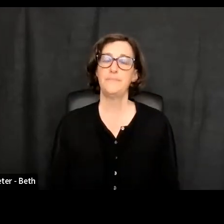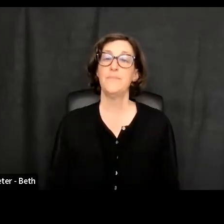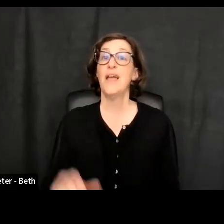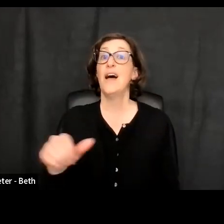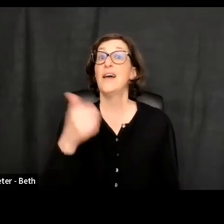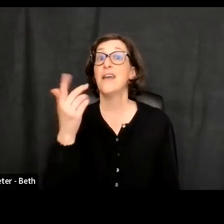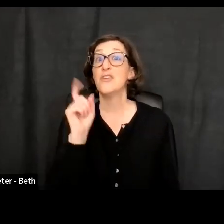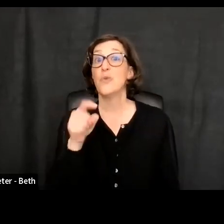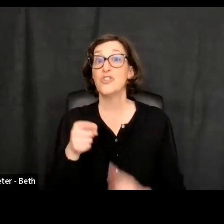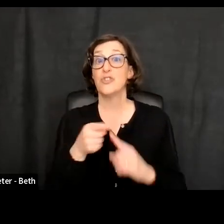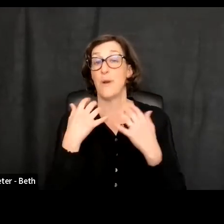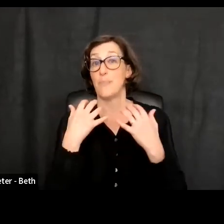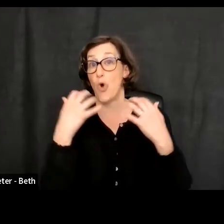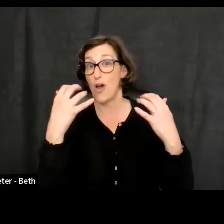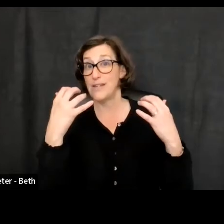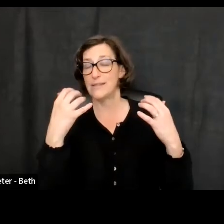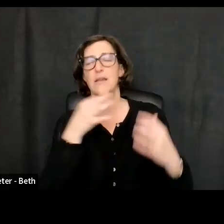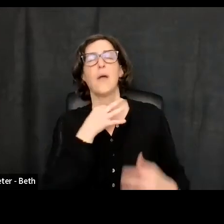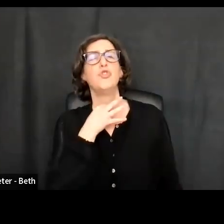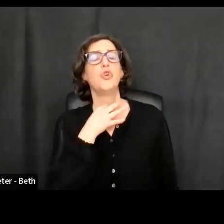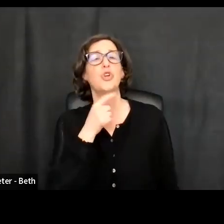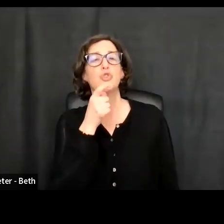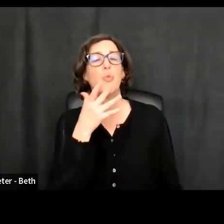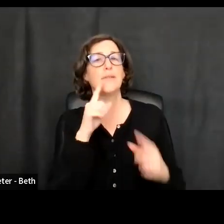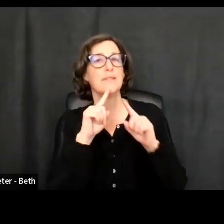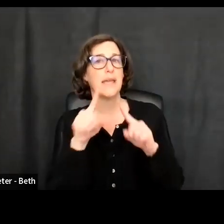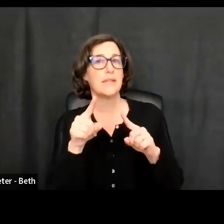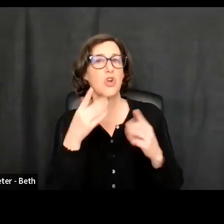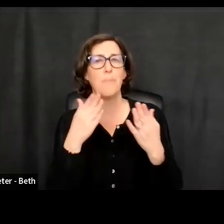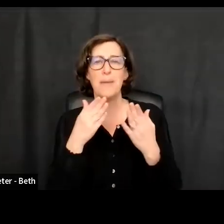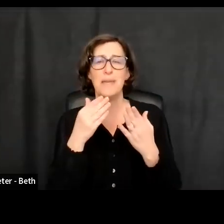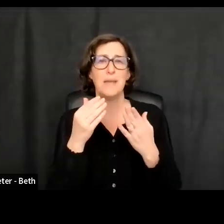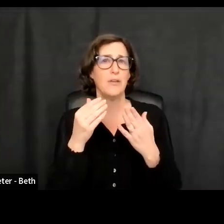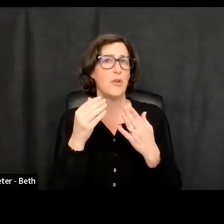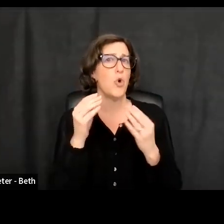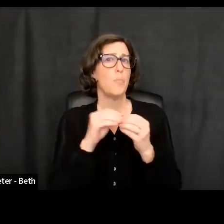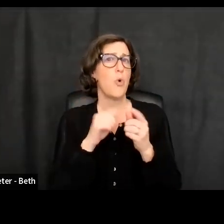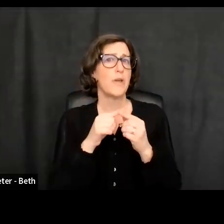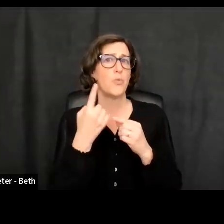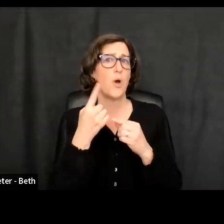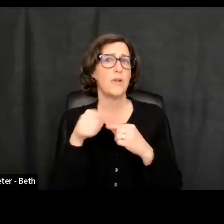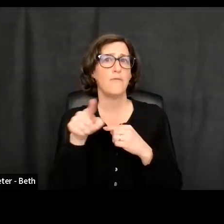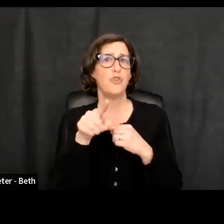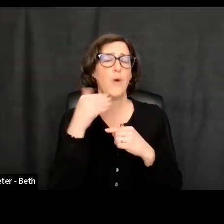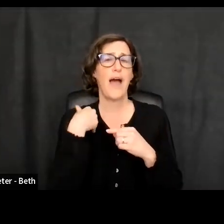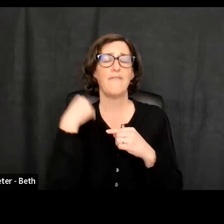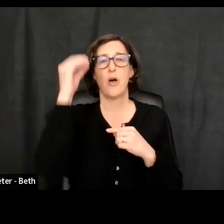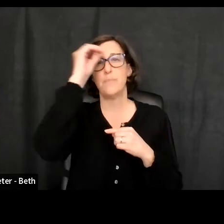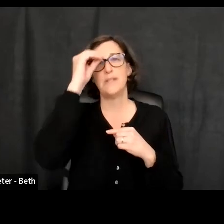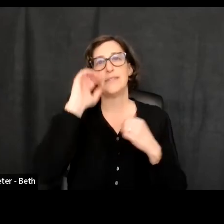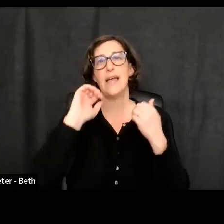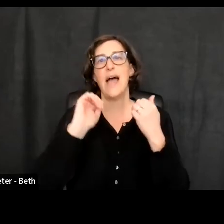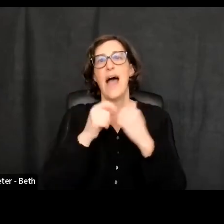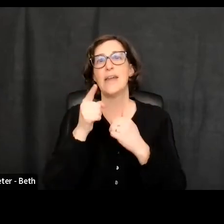from the audience, and I'm wondering who would be interested in jumping in, and maybe several of you have opinions about this. So how do folks frame